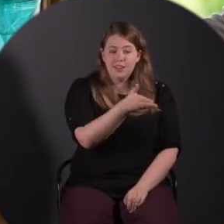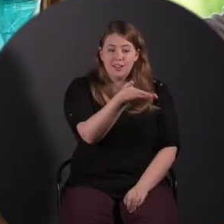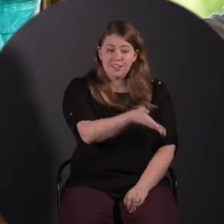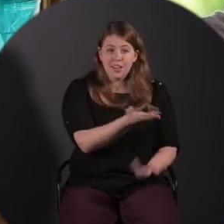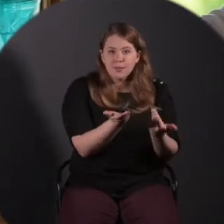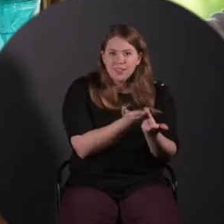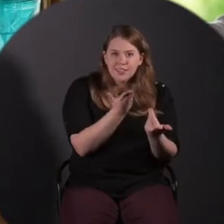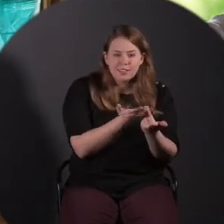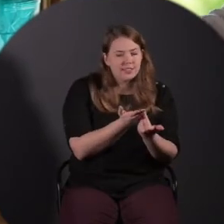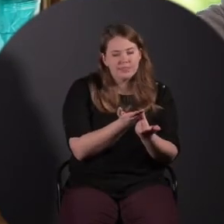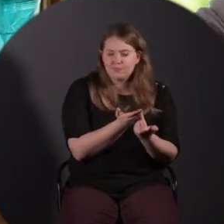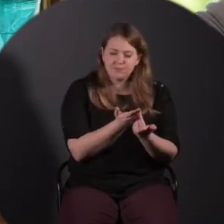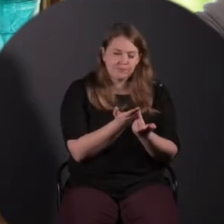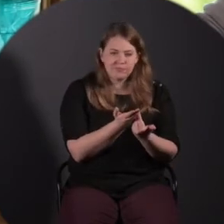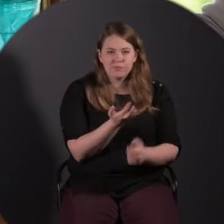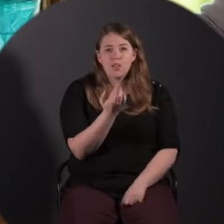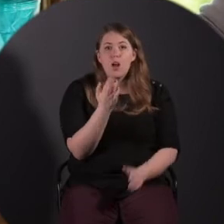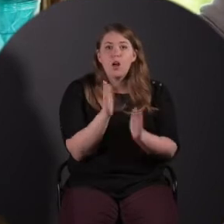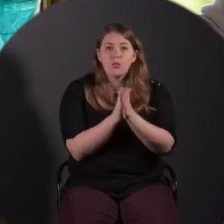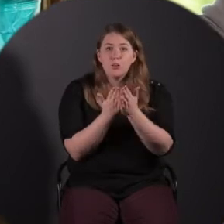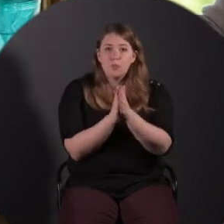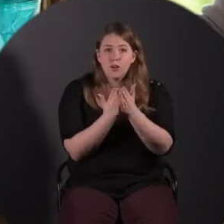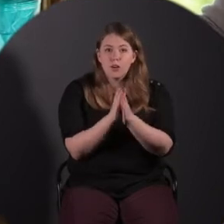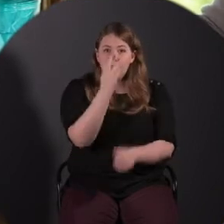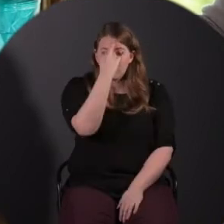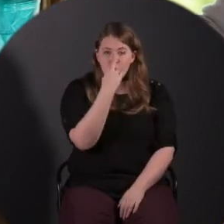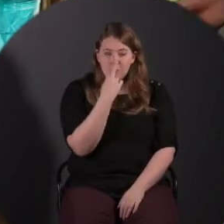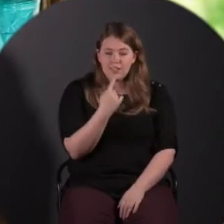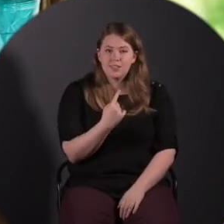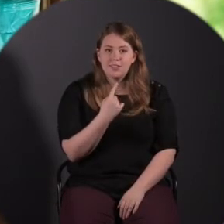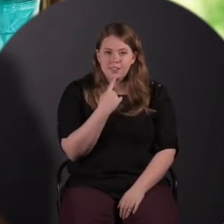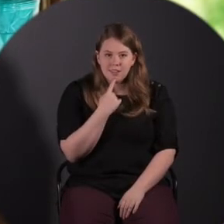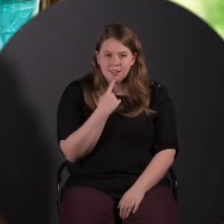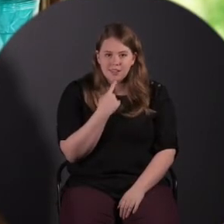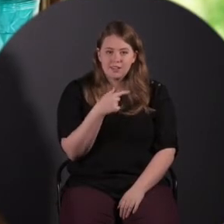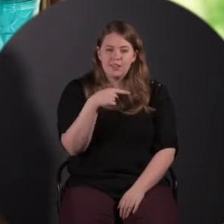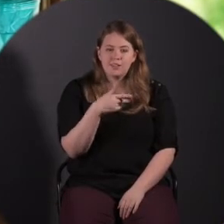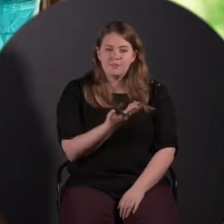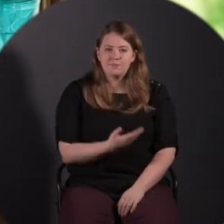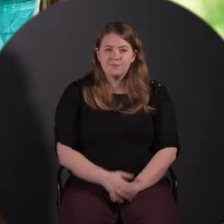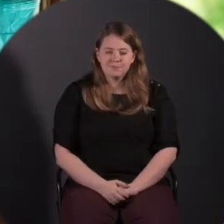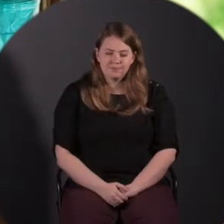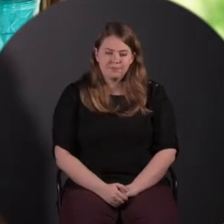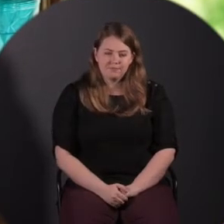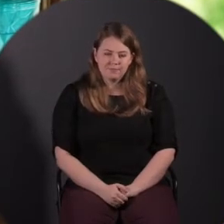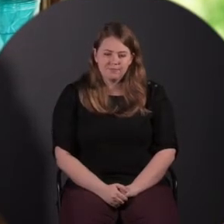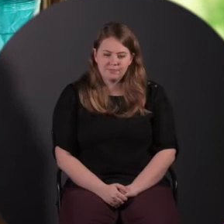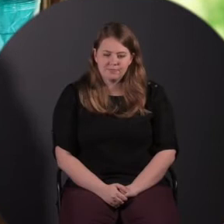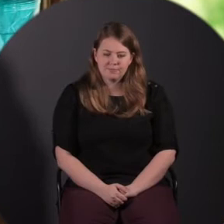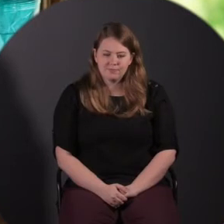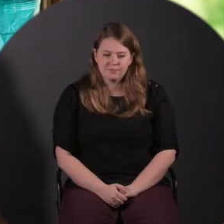them. Because in the book of Romans, Paul says, greet Priscilla and Aquila. They're my fellow workers